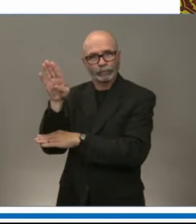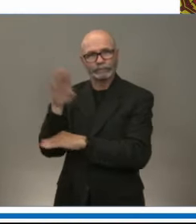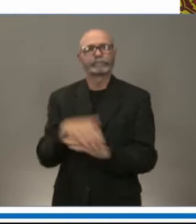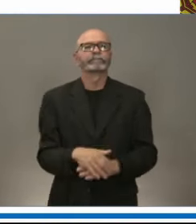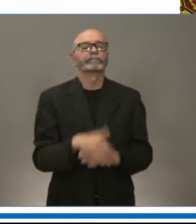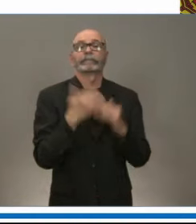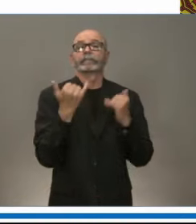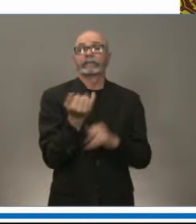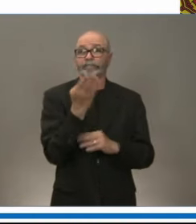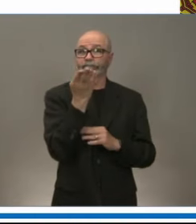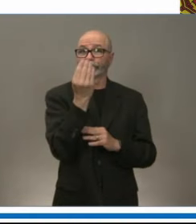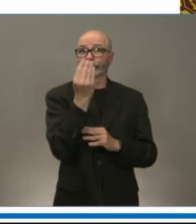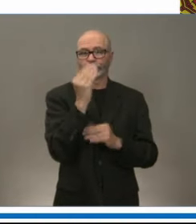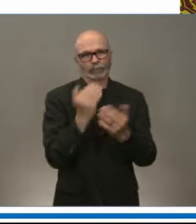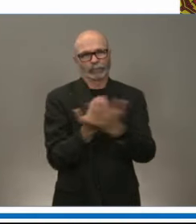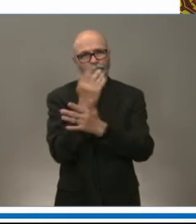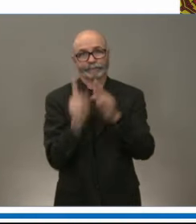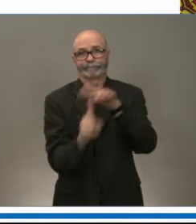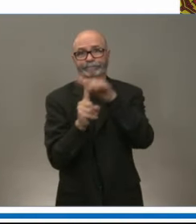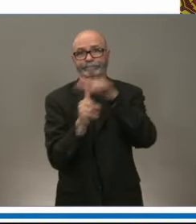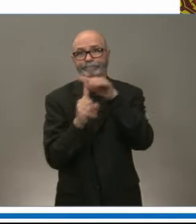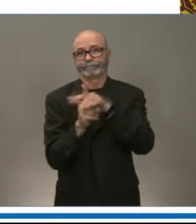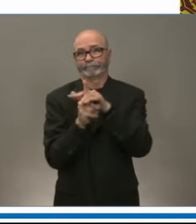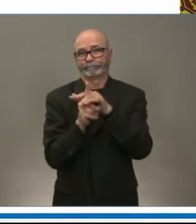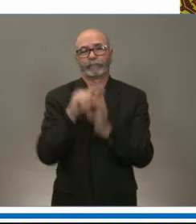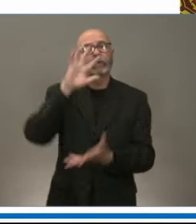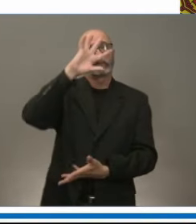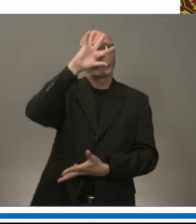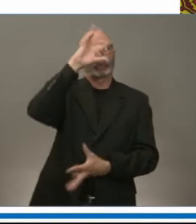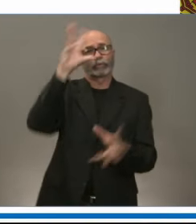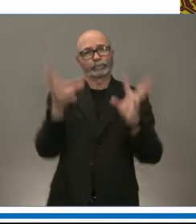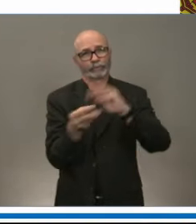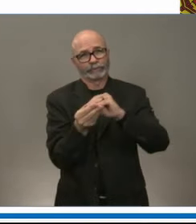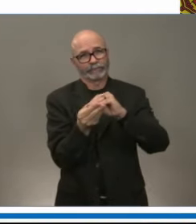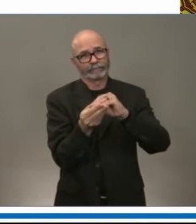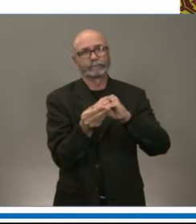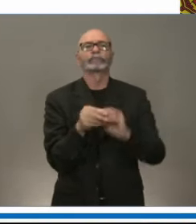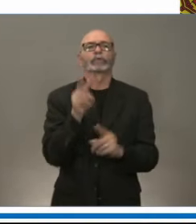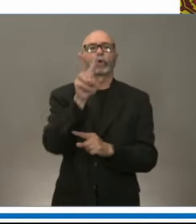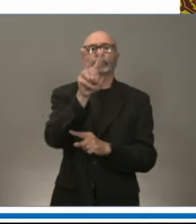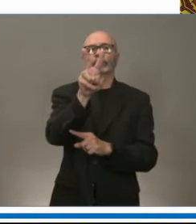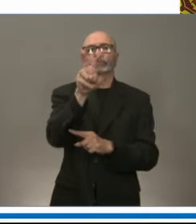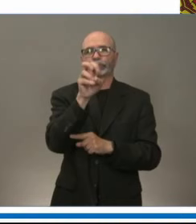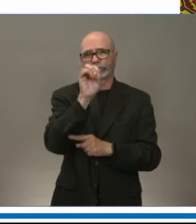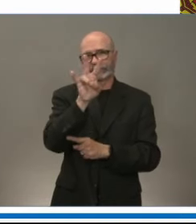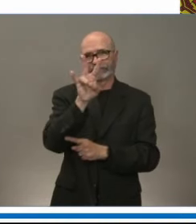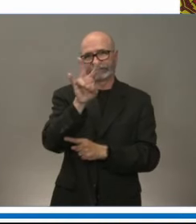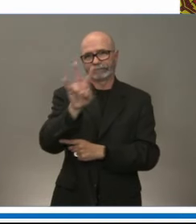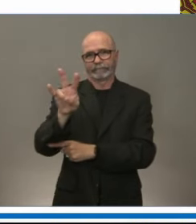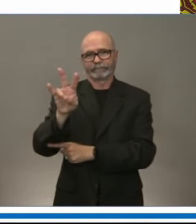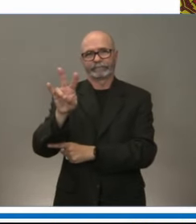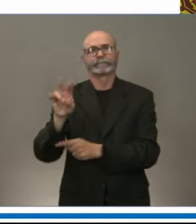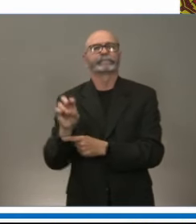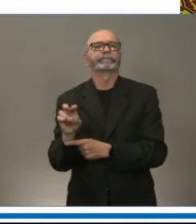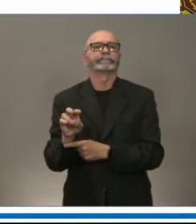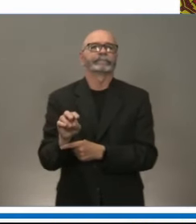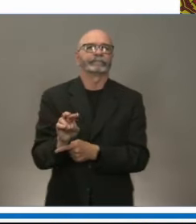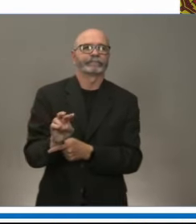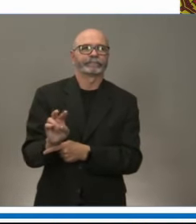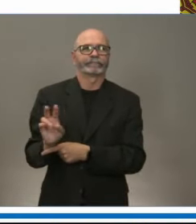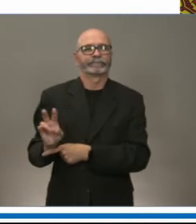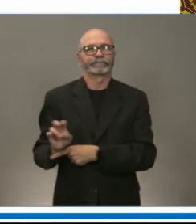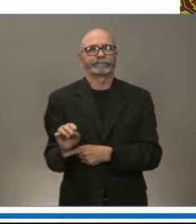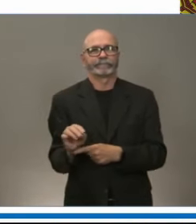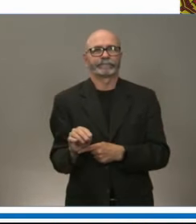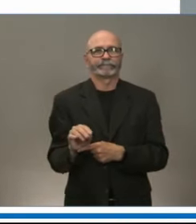of COVID-19, bringing the total number of confirmed cases in Nova Scotia to 207. We still are